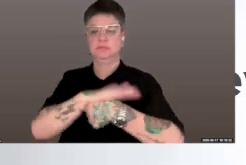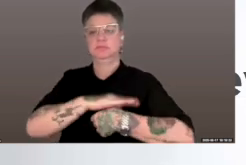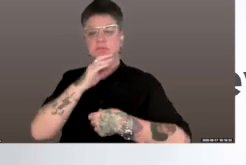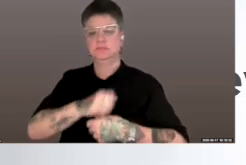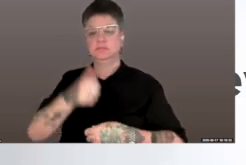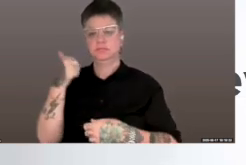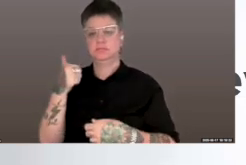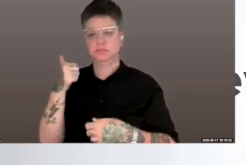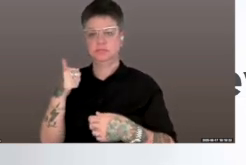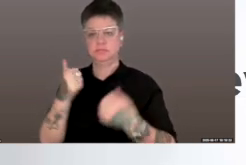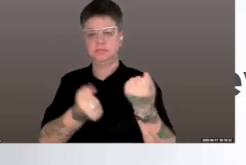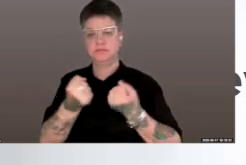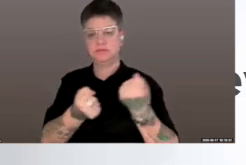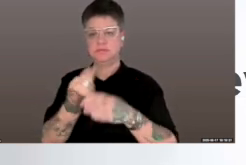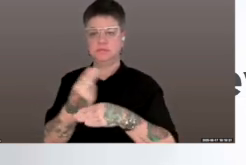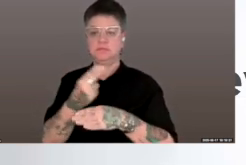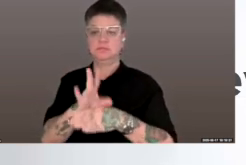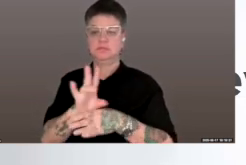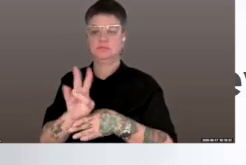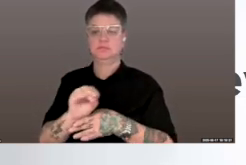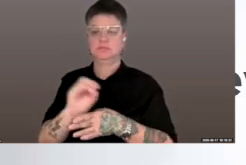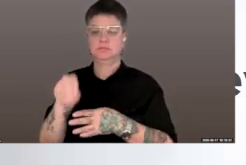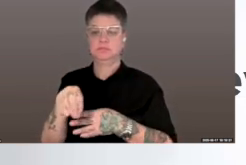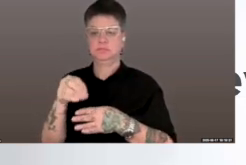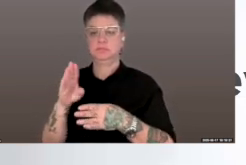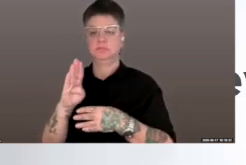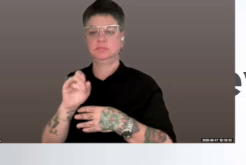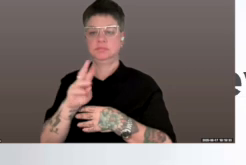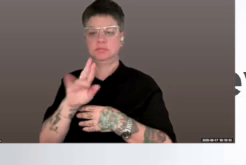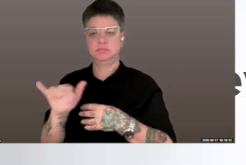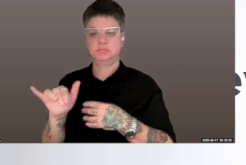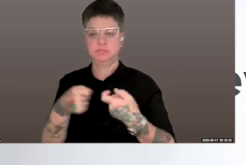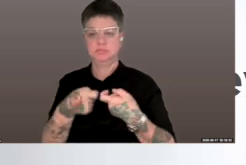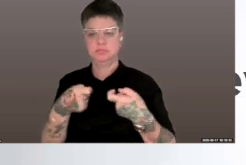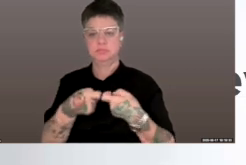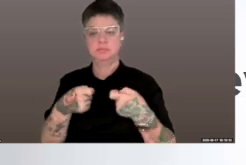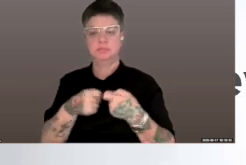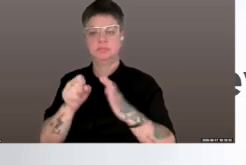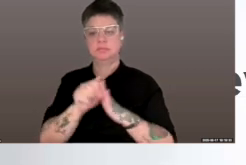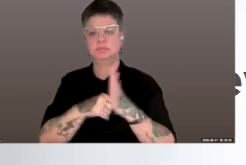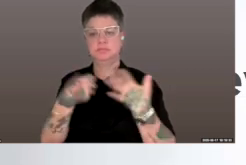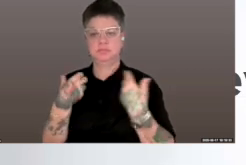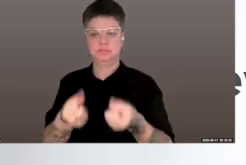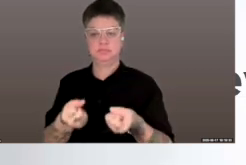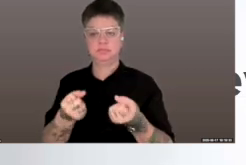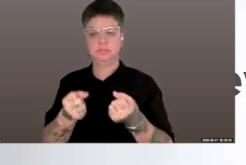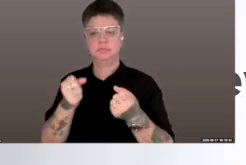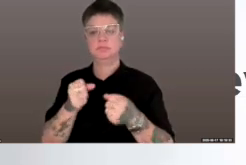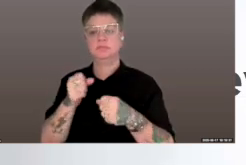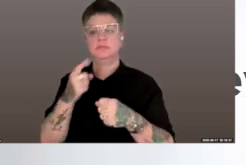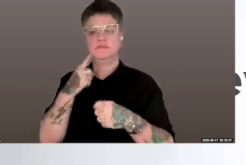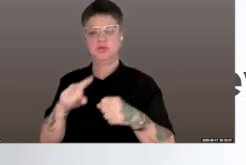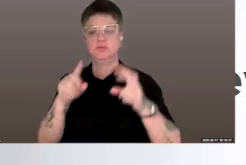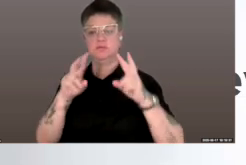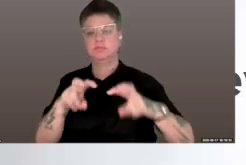vehicles, the threshold for the decreased power output triggering replacement is not publicly known.